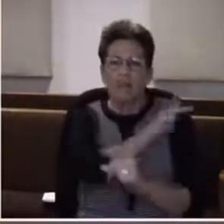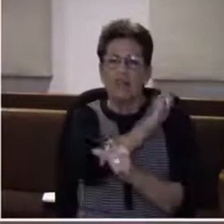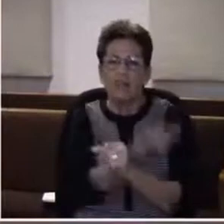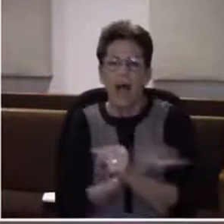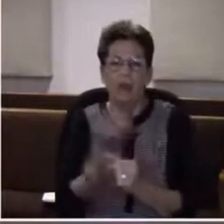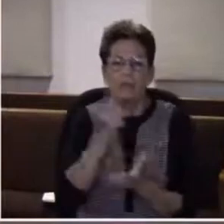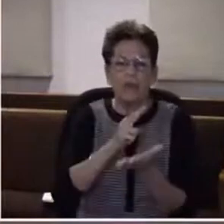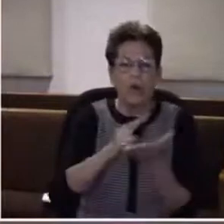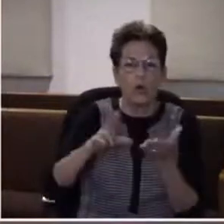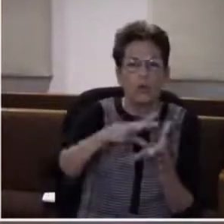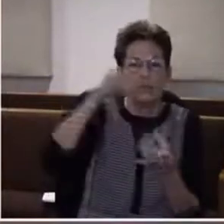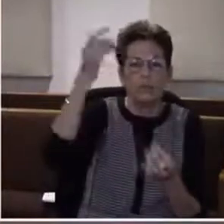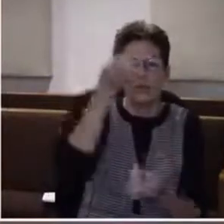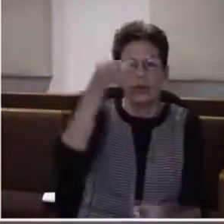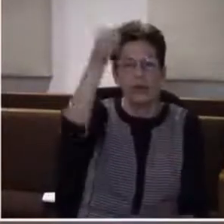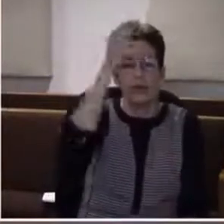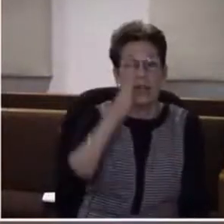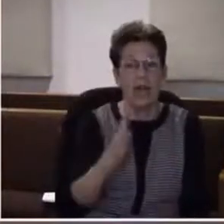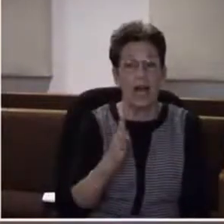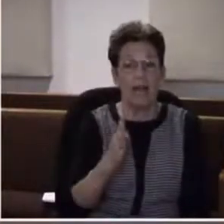of God.